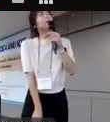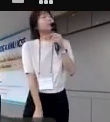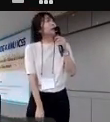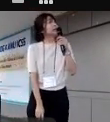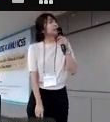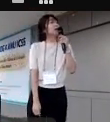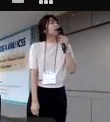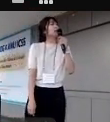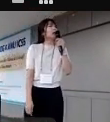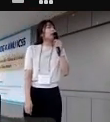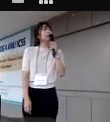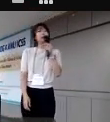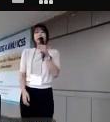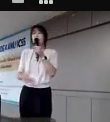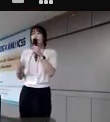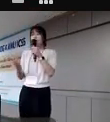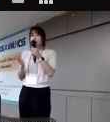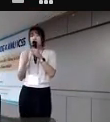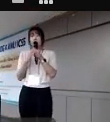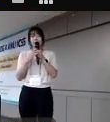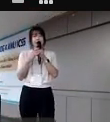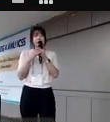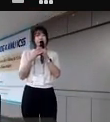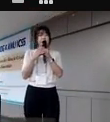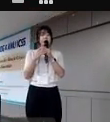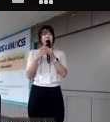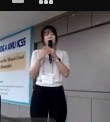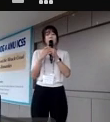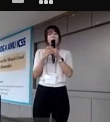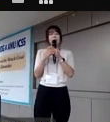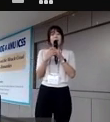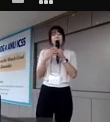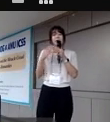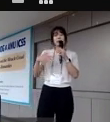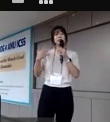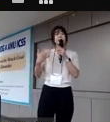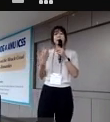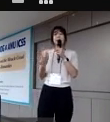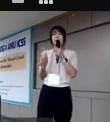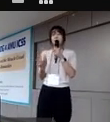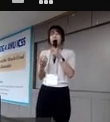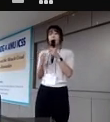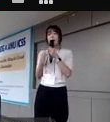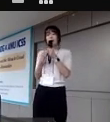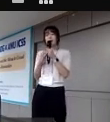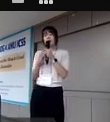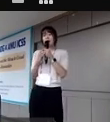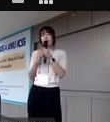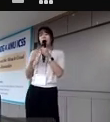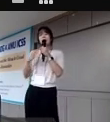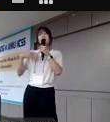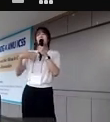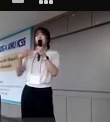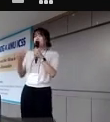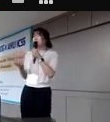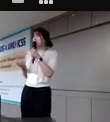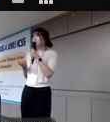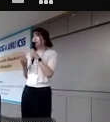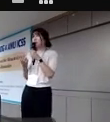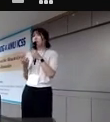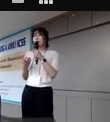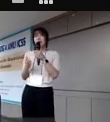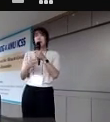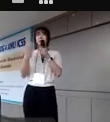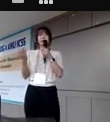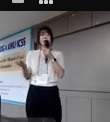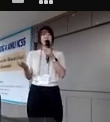For us, while we agree with Fenlon et al. And Shembri et al. That there is some idiosyncratic patterns, we think that there is an explanation